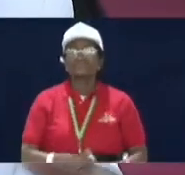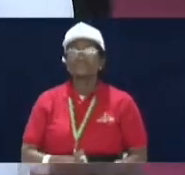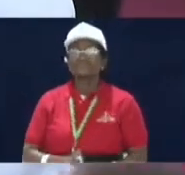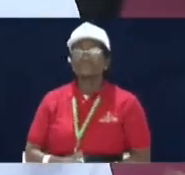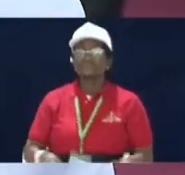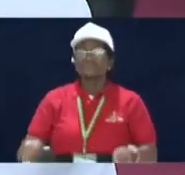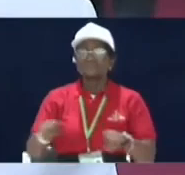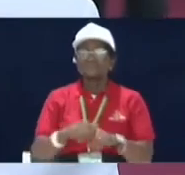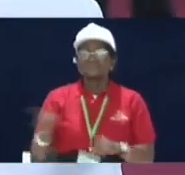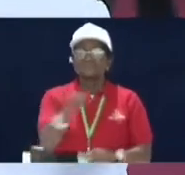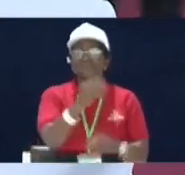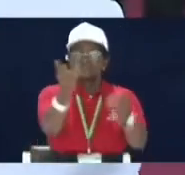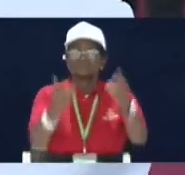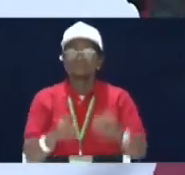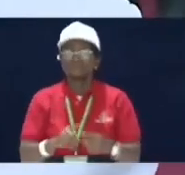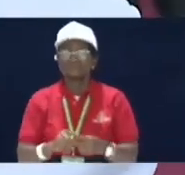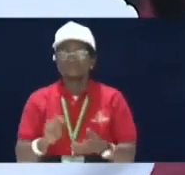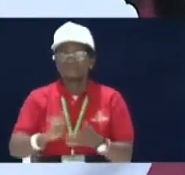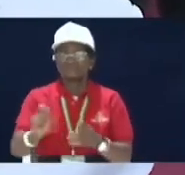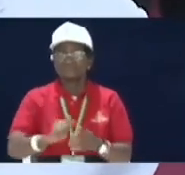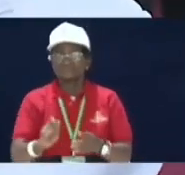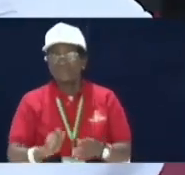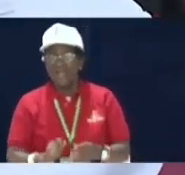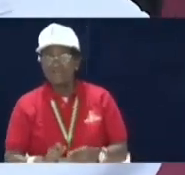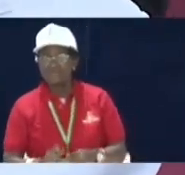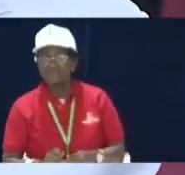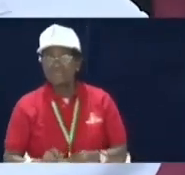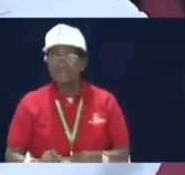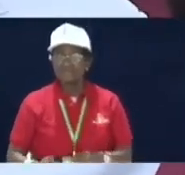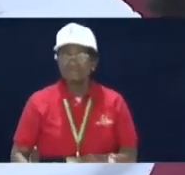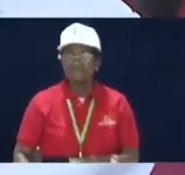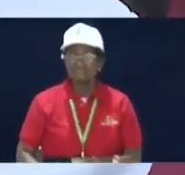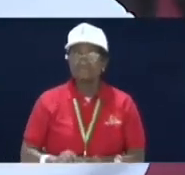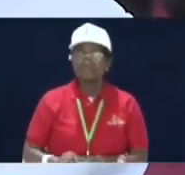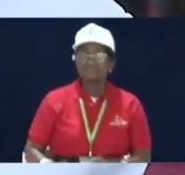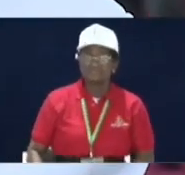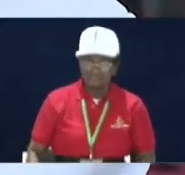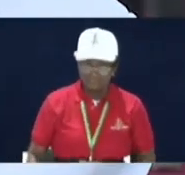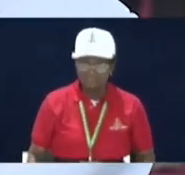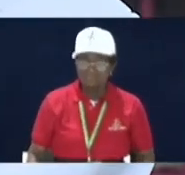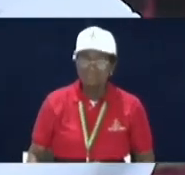maybe you want to write down your prayer points very quickly.